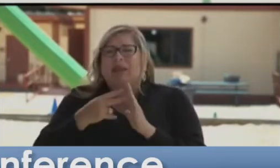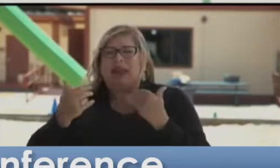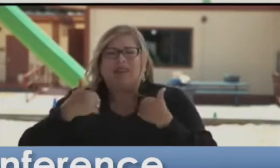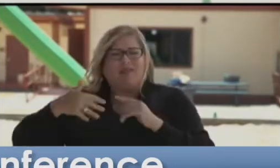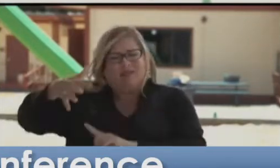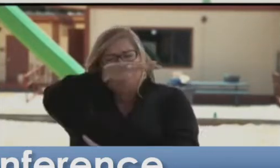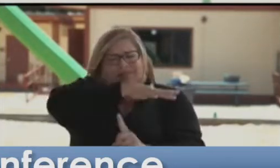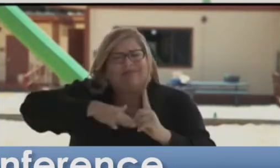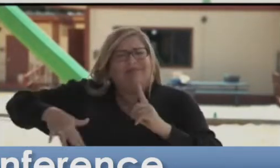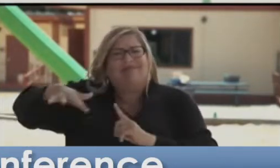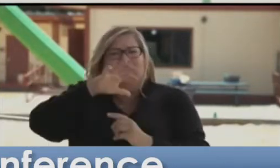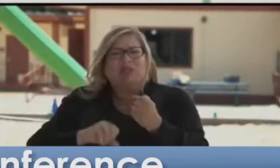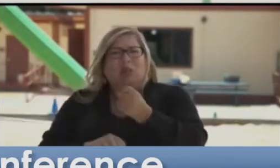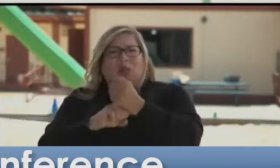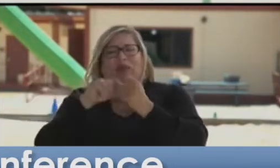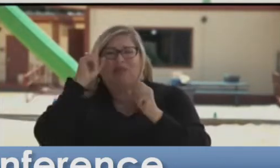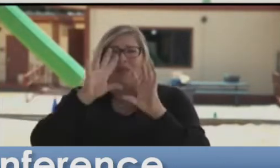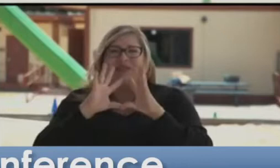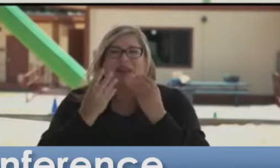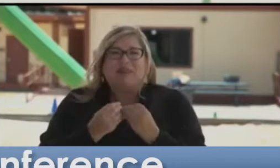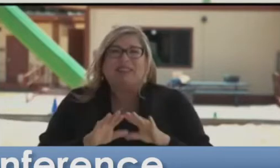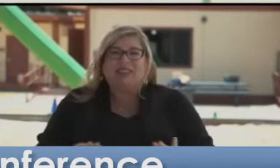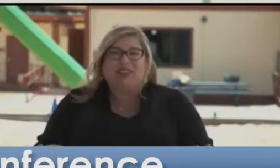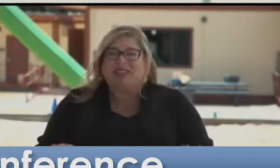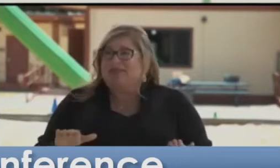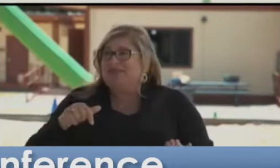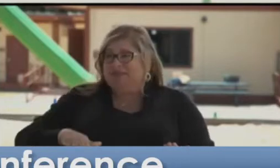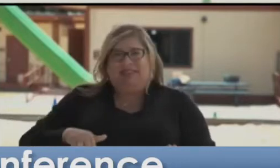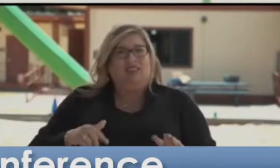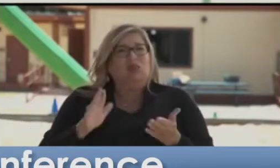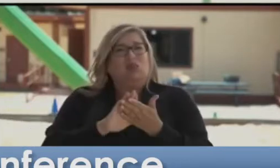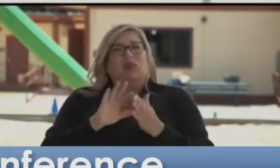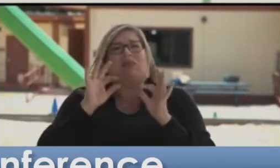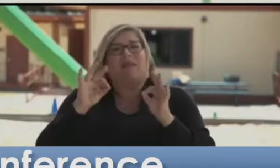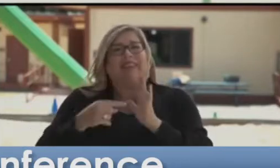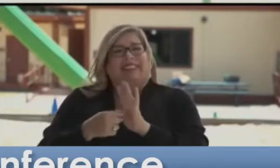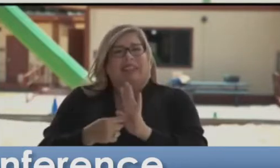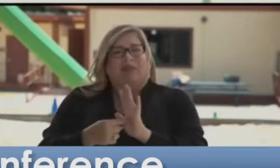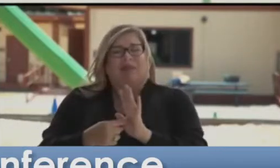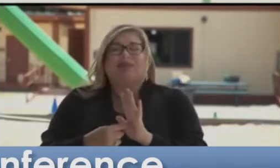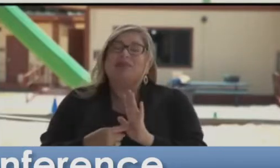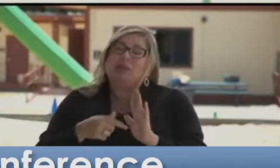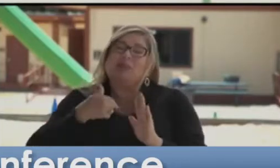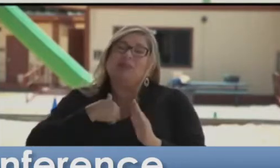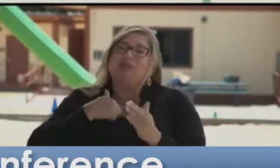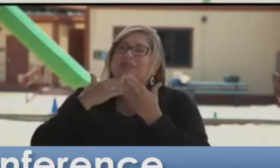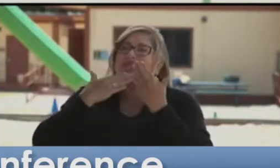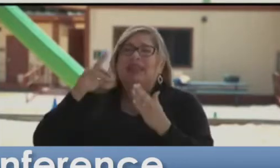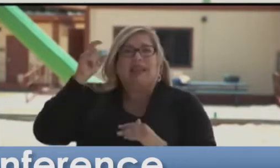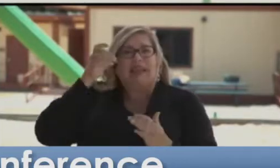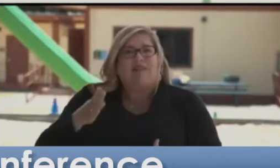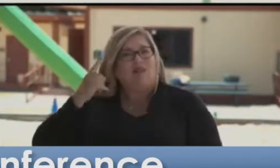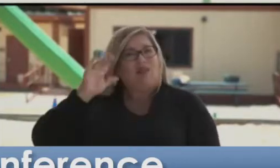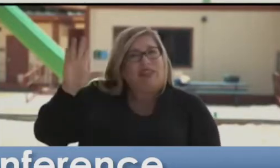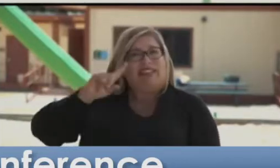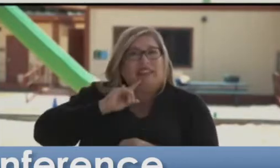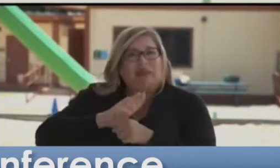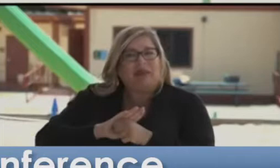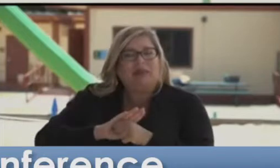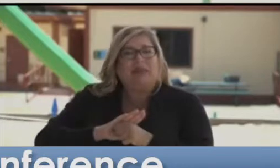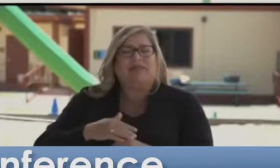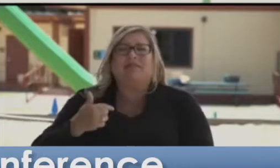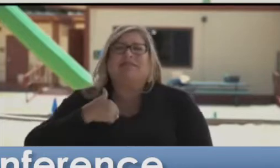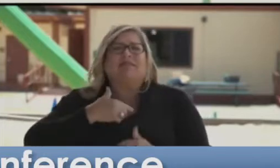we're seeing that example right here where we stand today. And so I'm grateful to this governor for that commitment. I'm grateful to hear